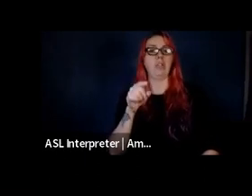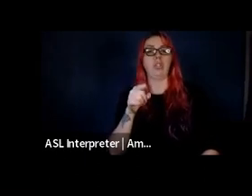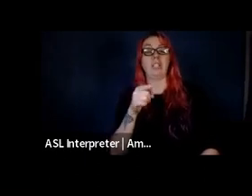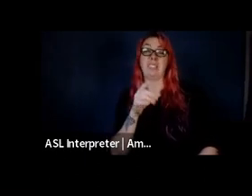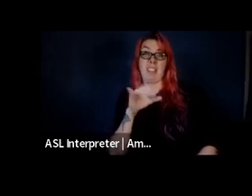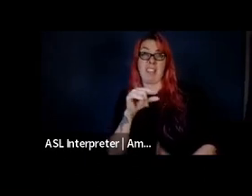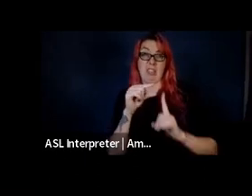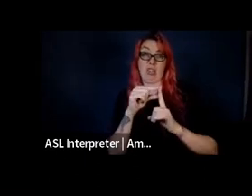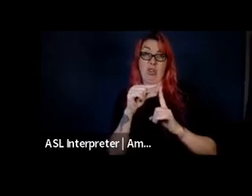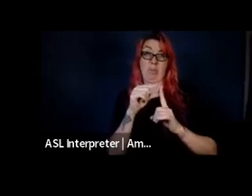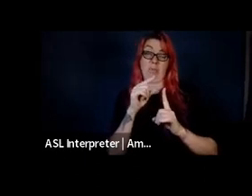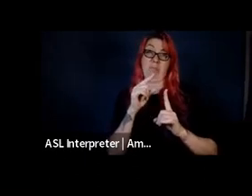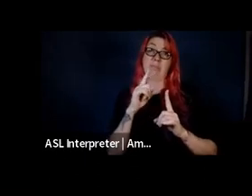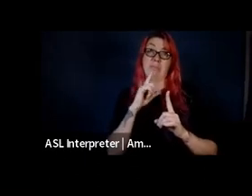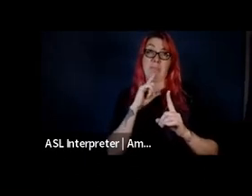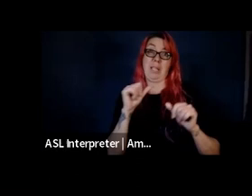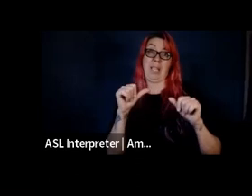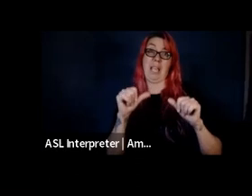right?